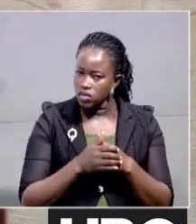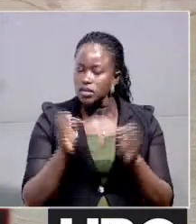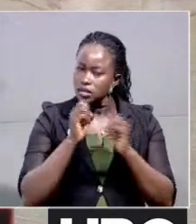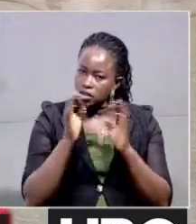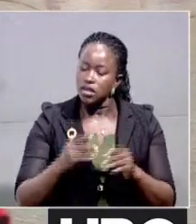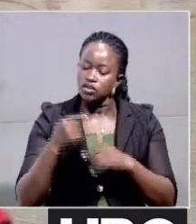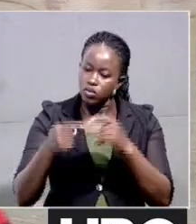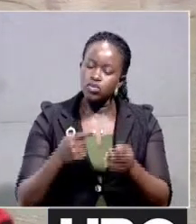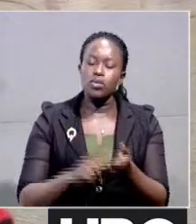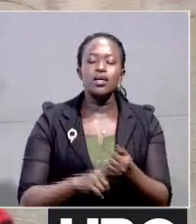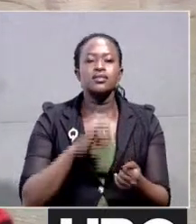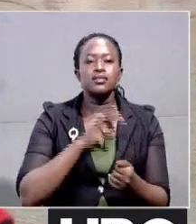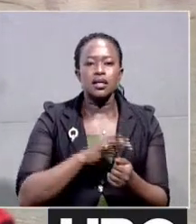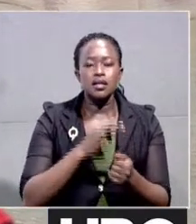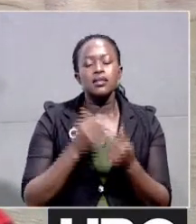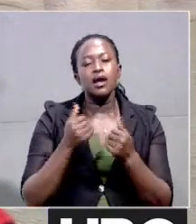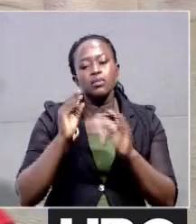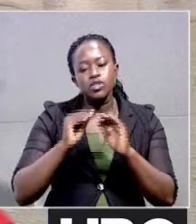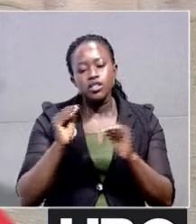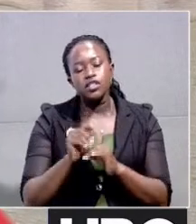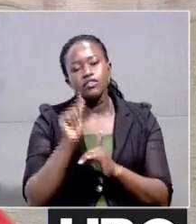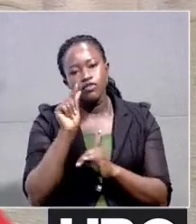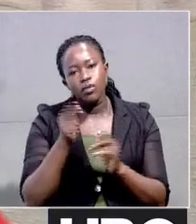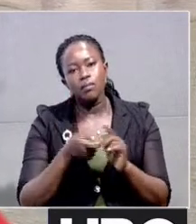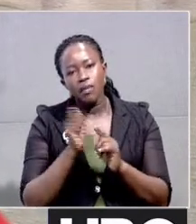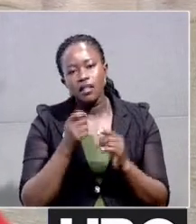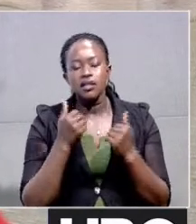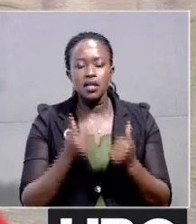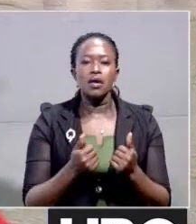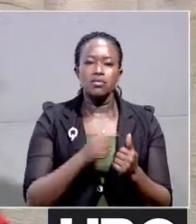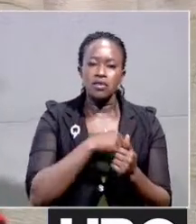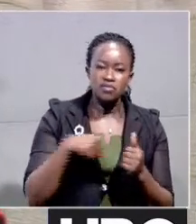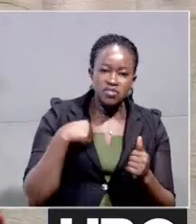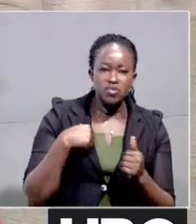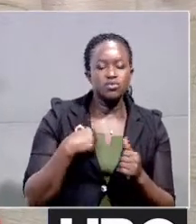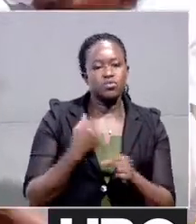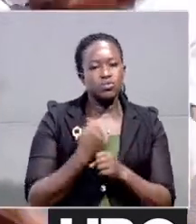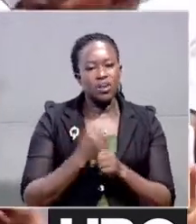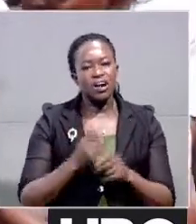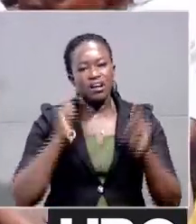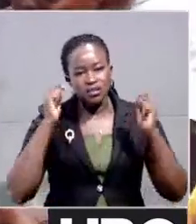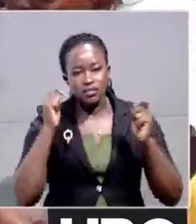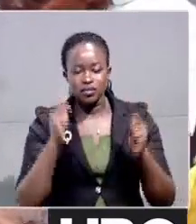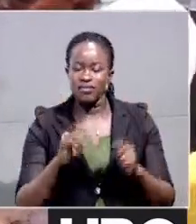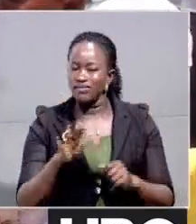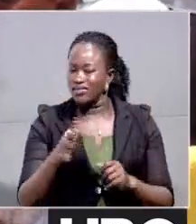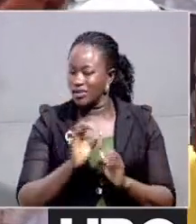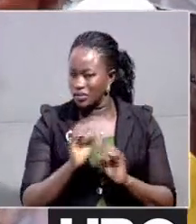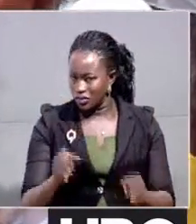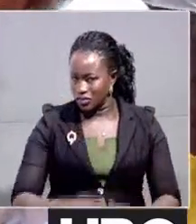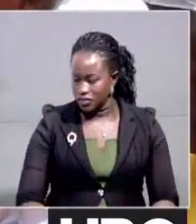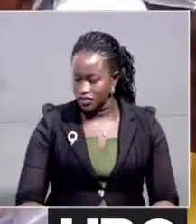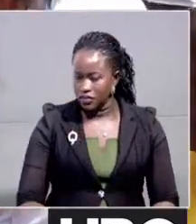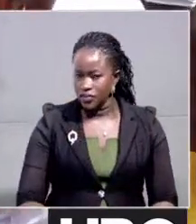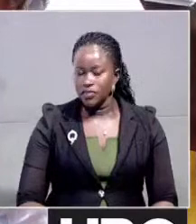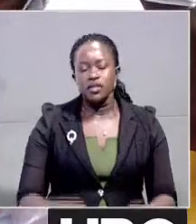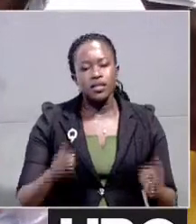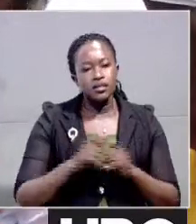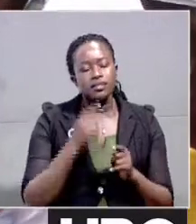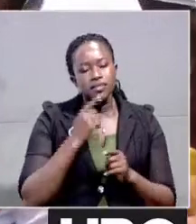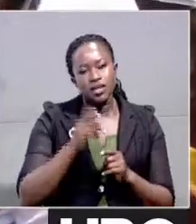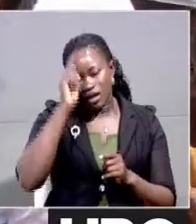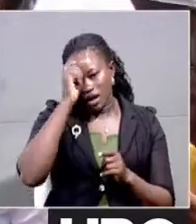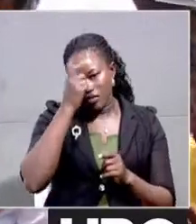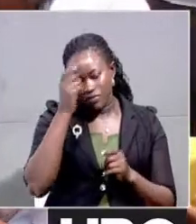for only a few months, and now they are on strike. This is very unfair. She, however, noted that government will not